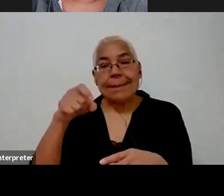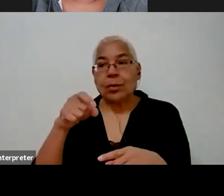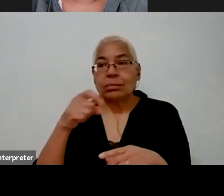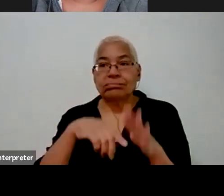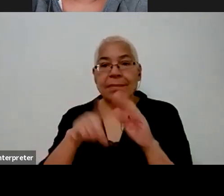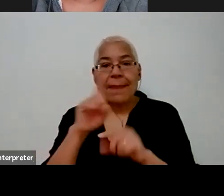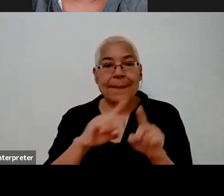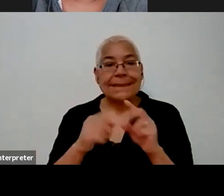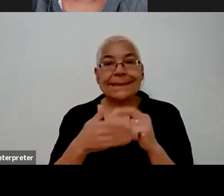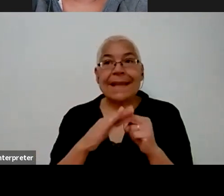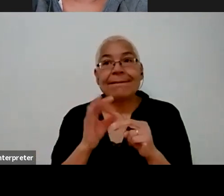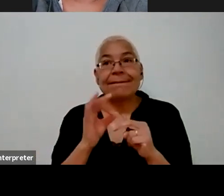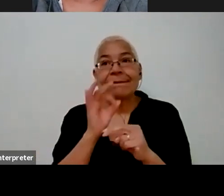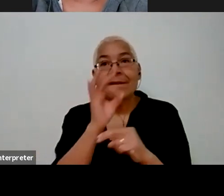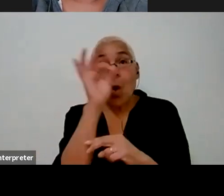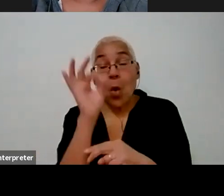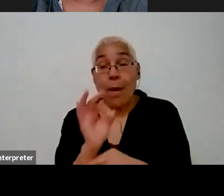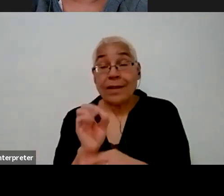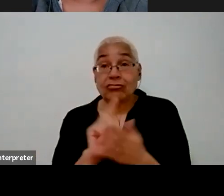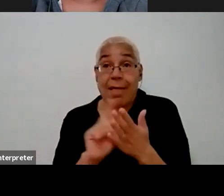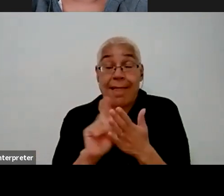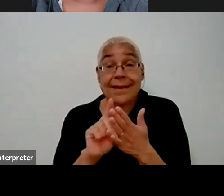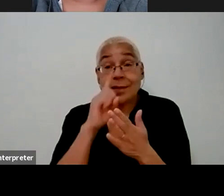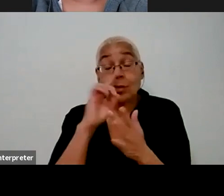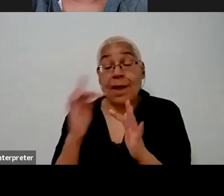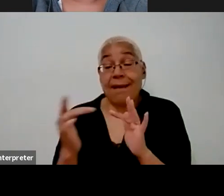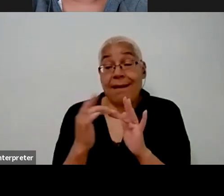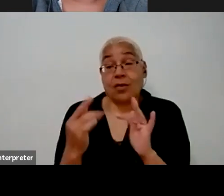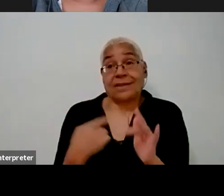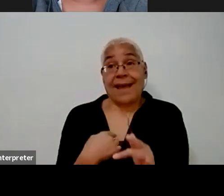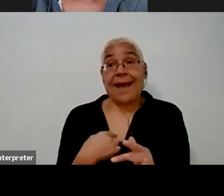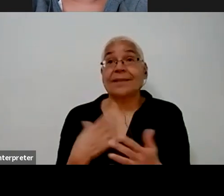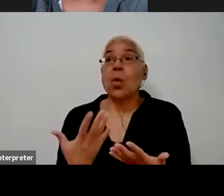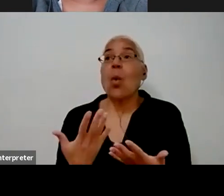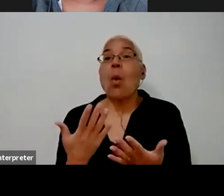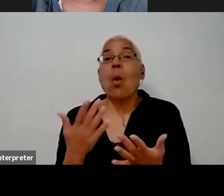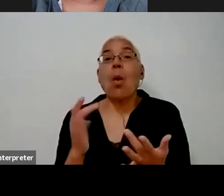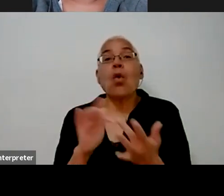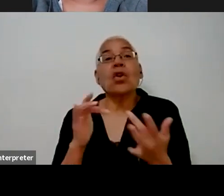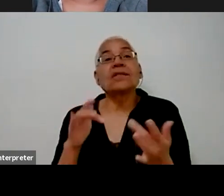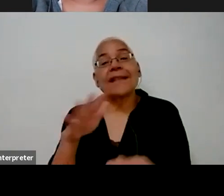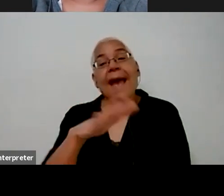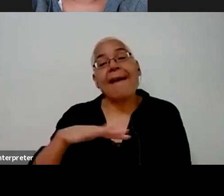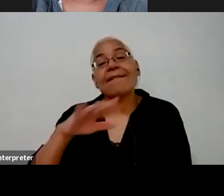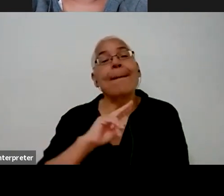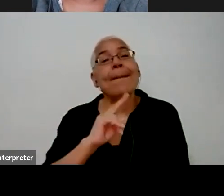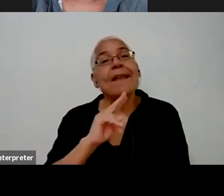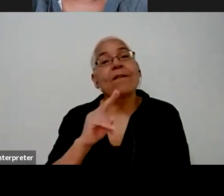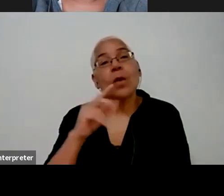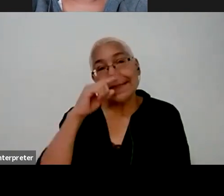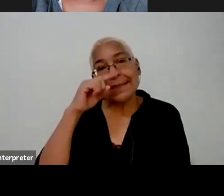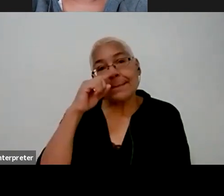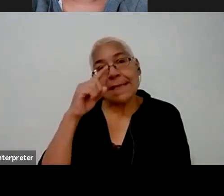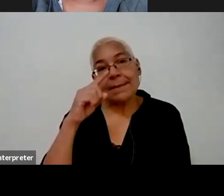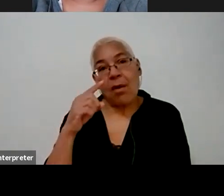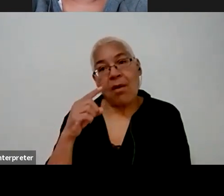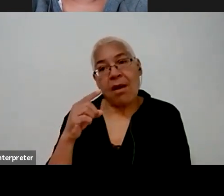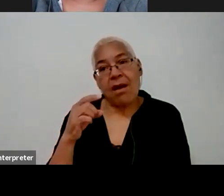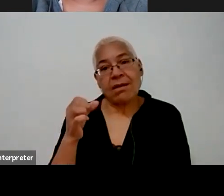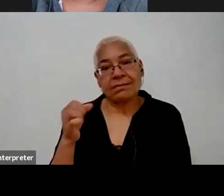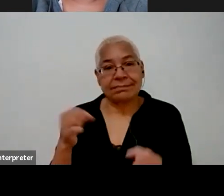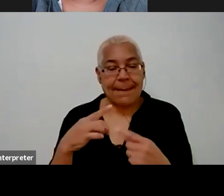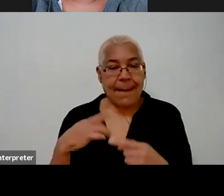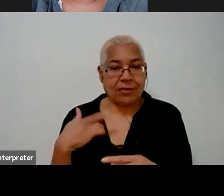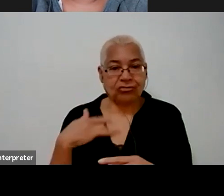just contact me or Family Voice Peterborough general email, yeah, and just let us